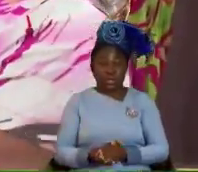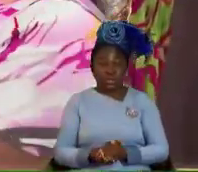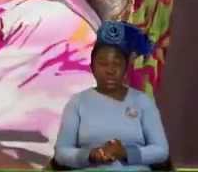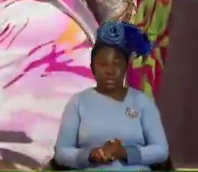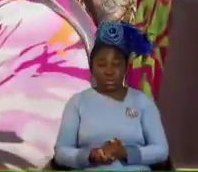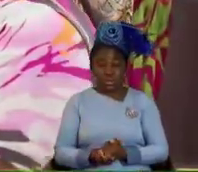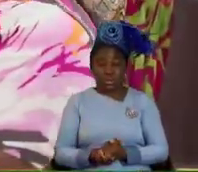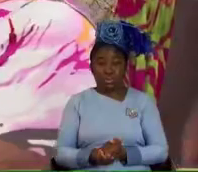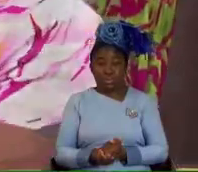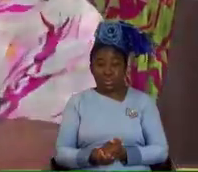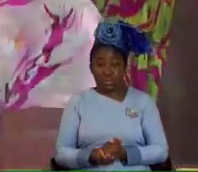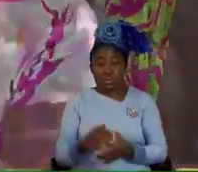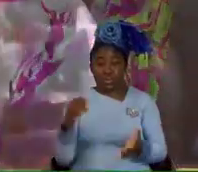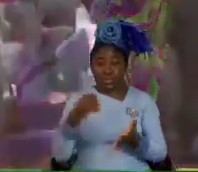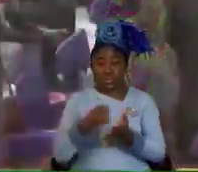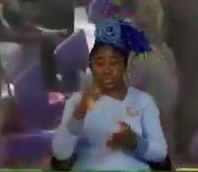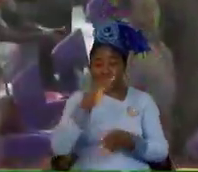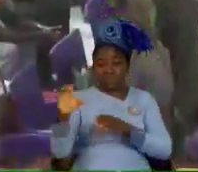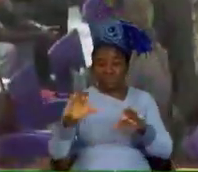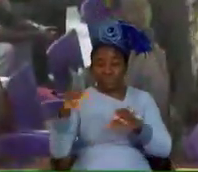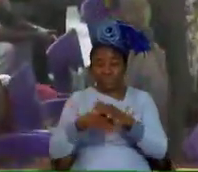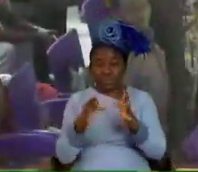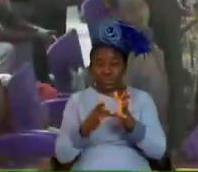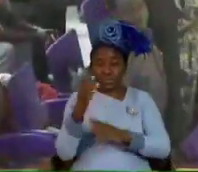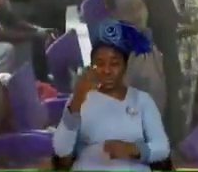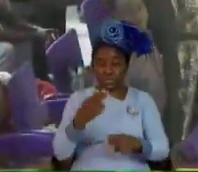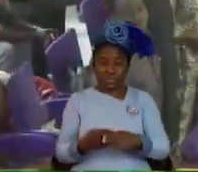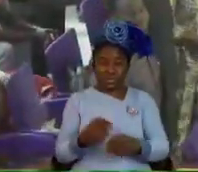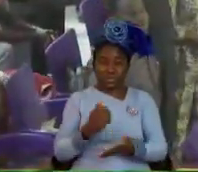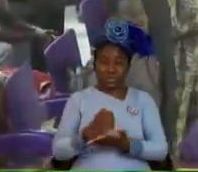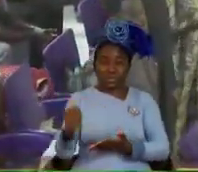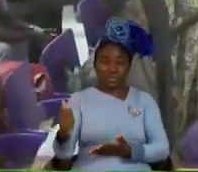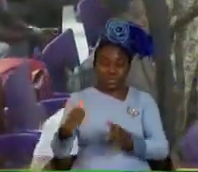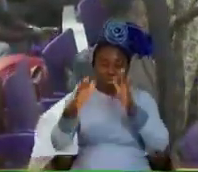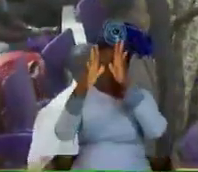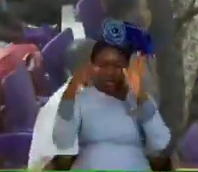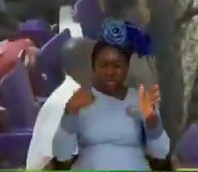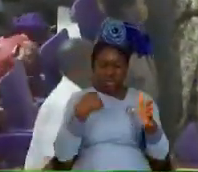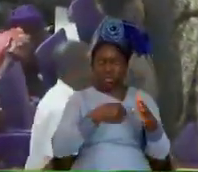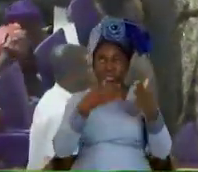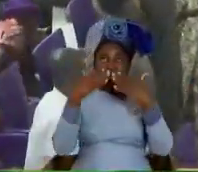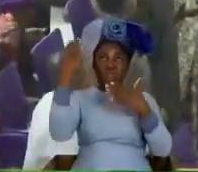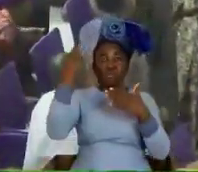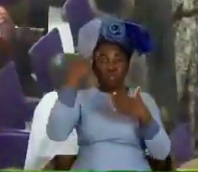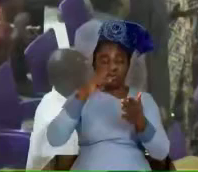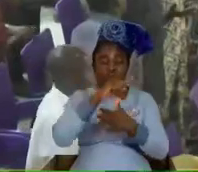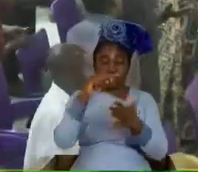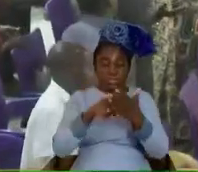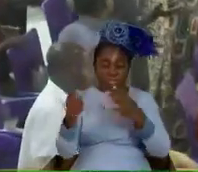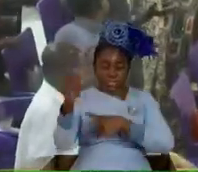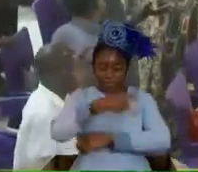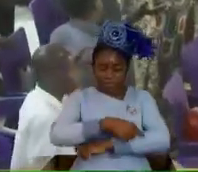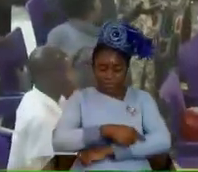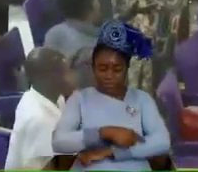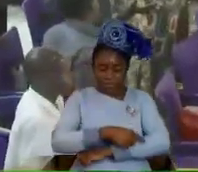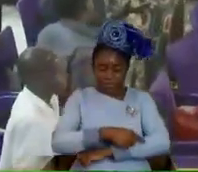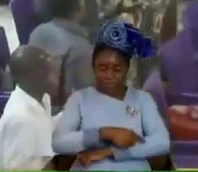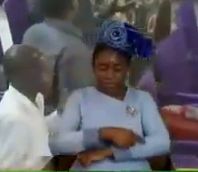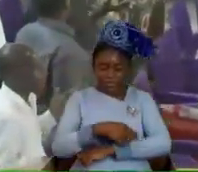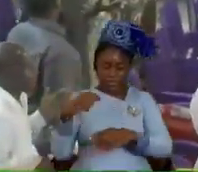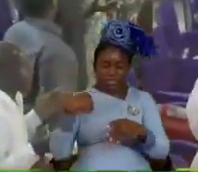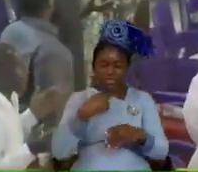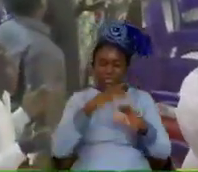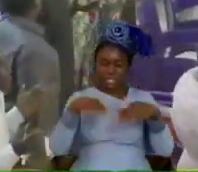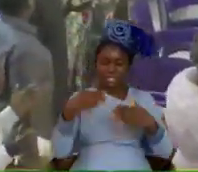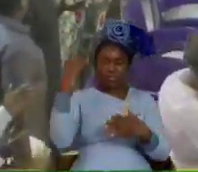Jesus' name. Father, we thank you for this day. Baba, we give you praise, we give you